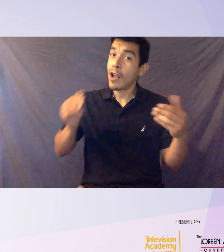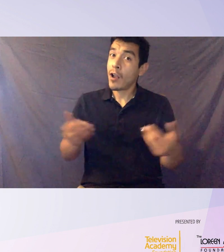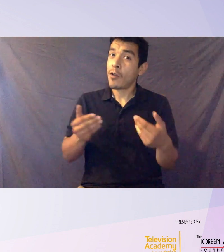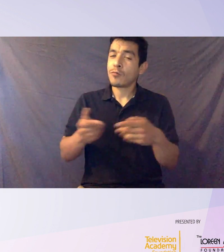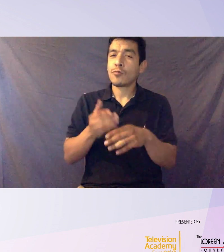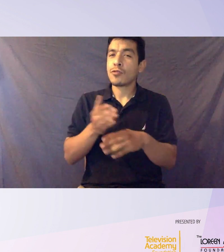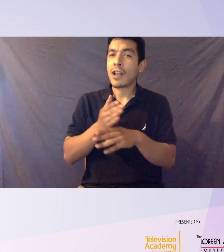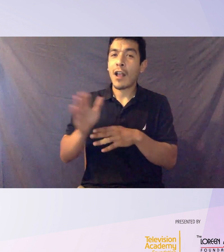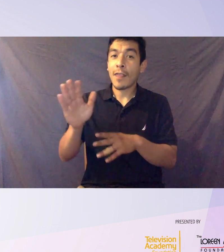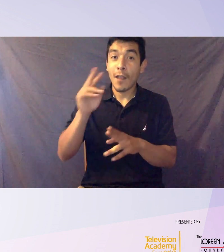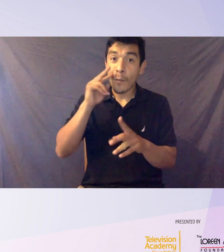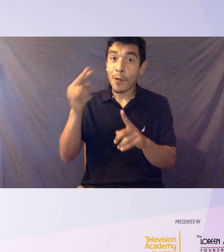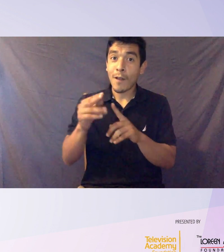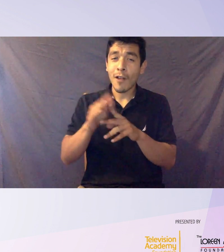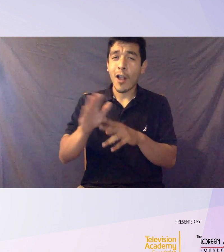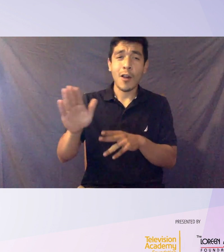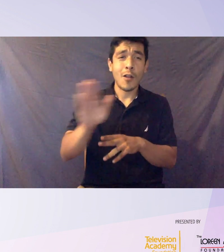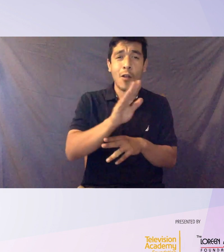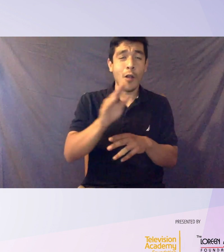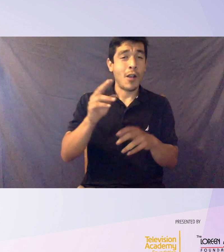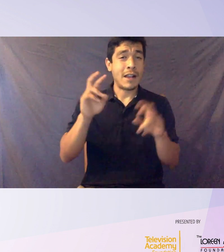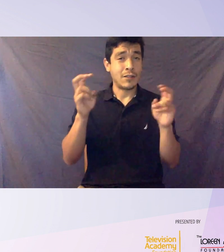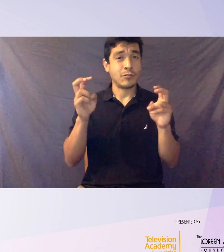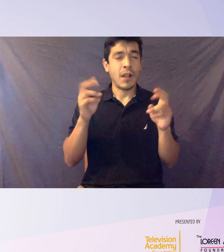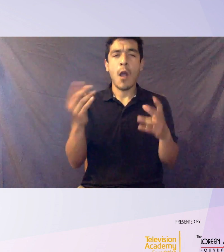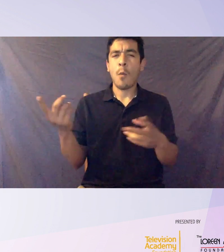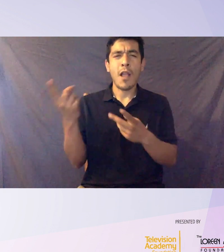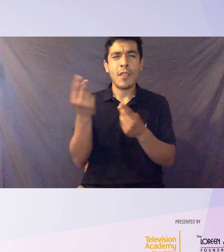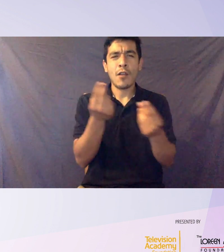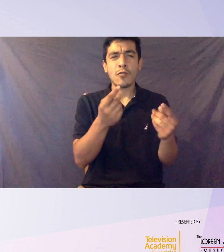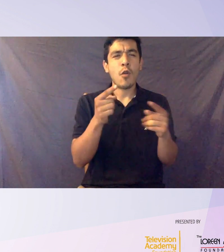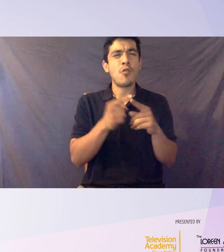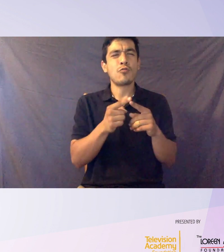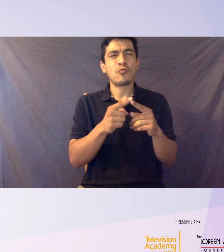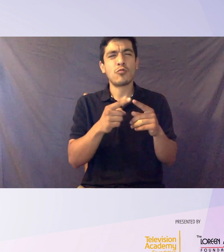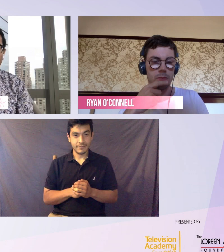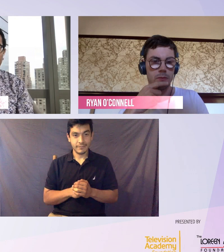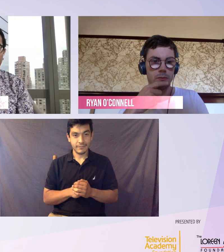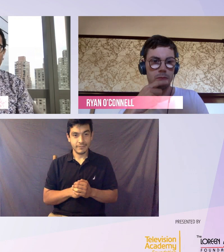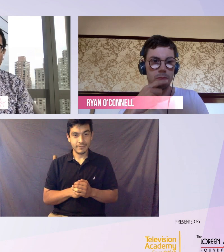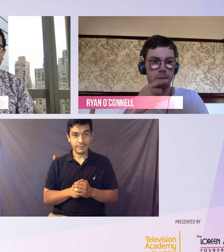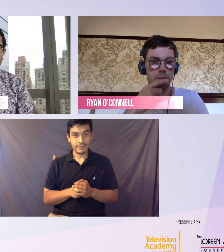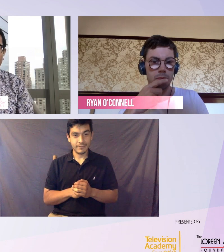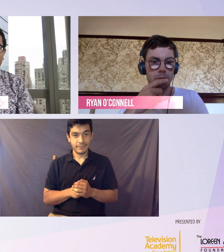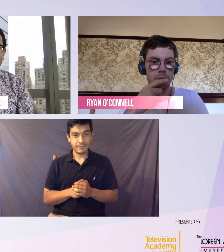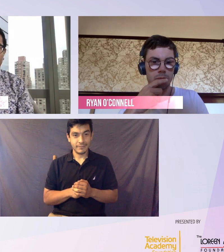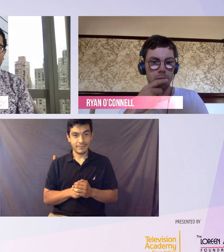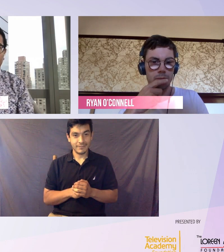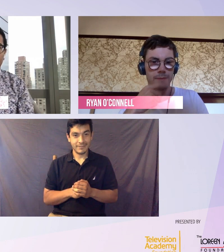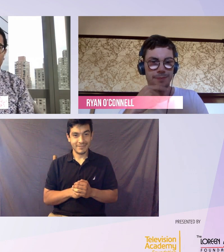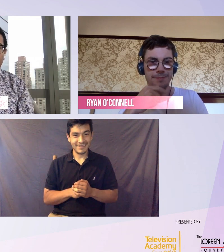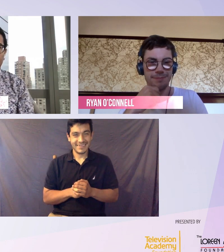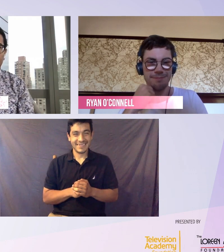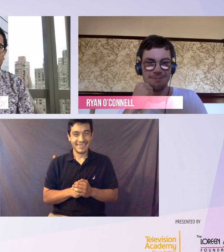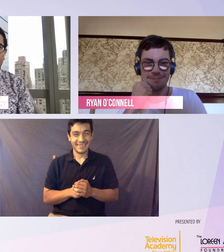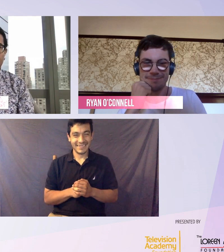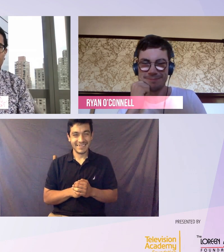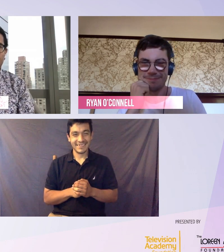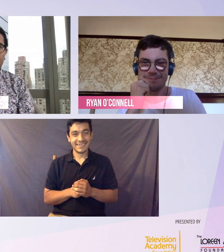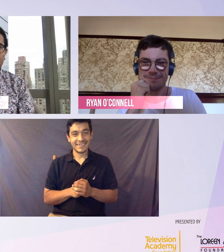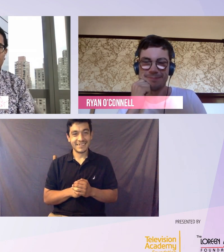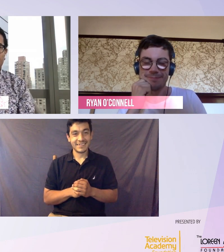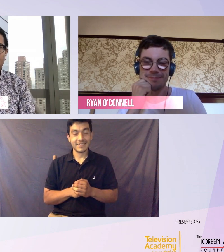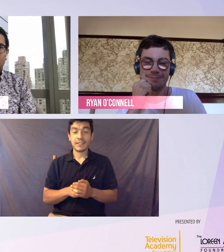issues and what they are doing to advance representation for all voices in this industry. All right, so up first, meet